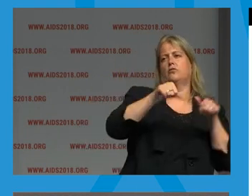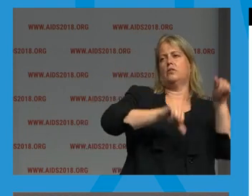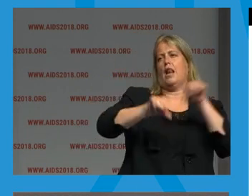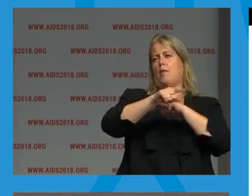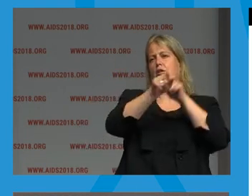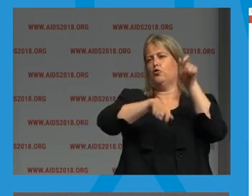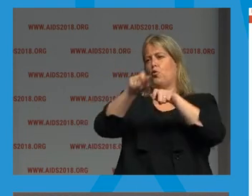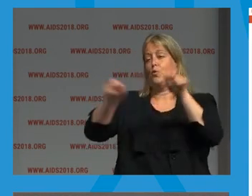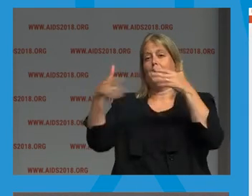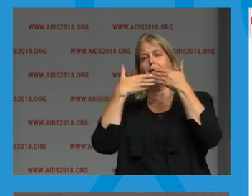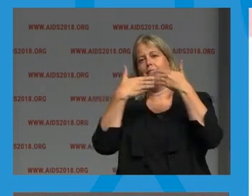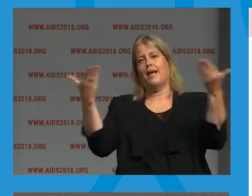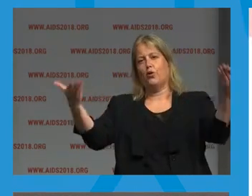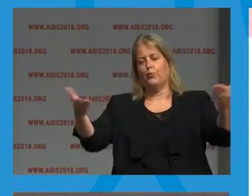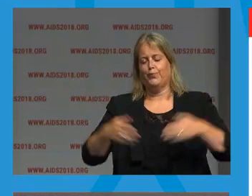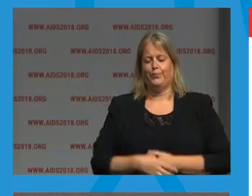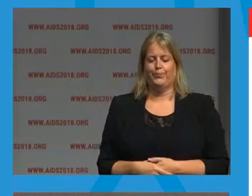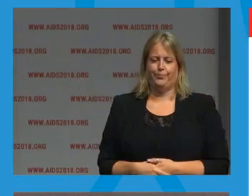Thank you.